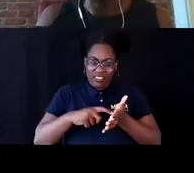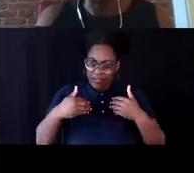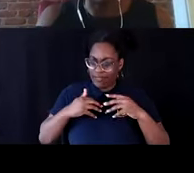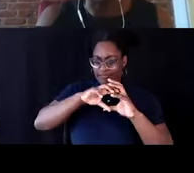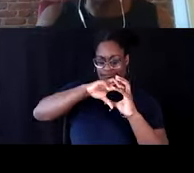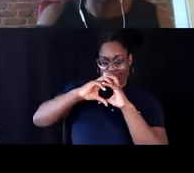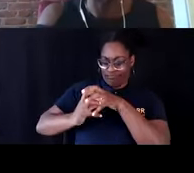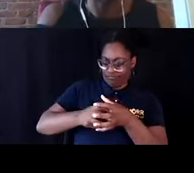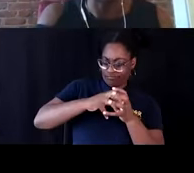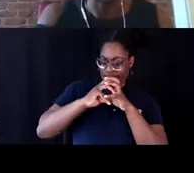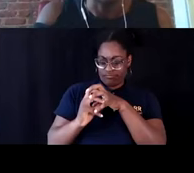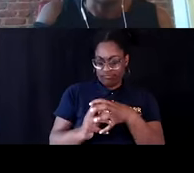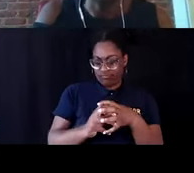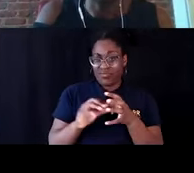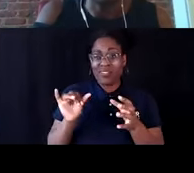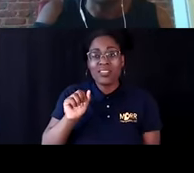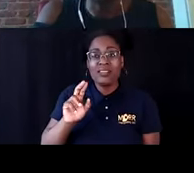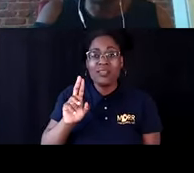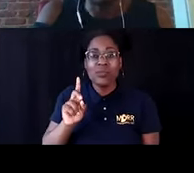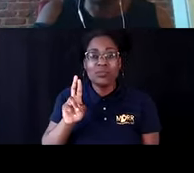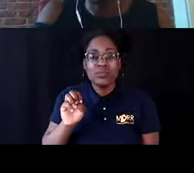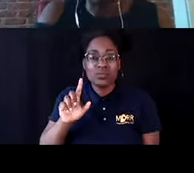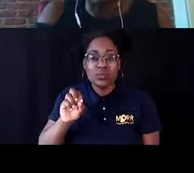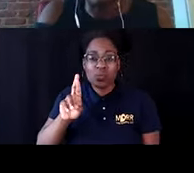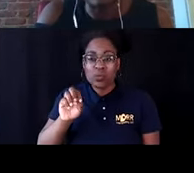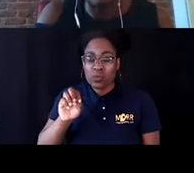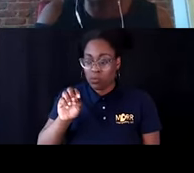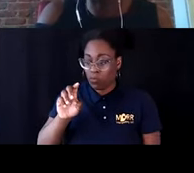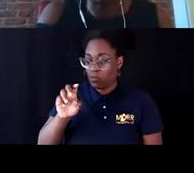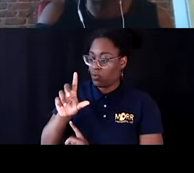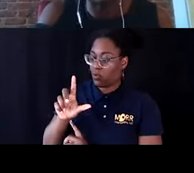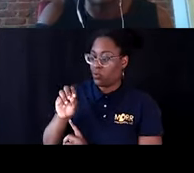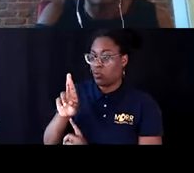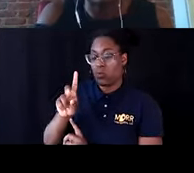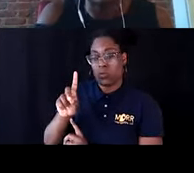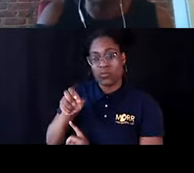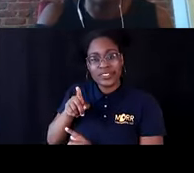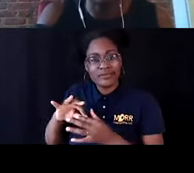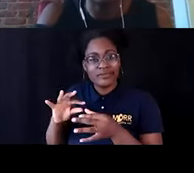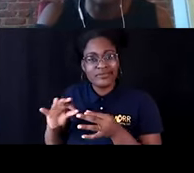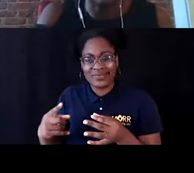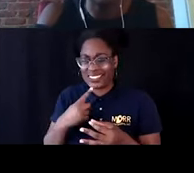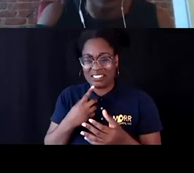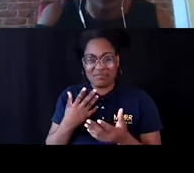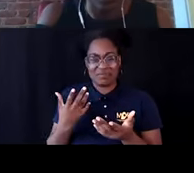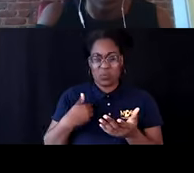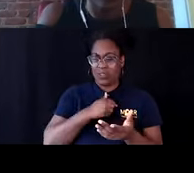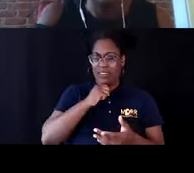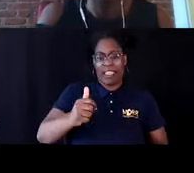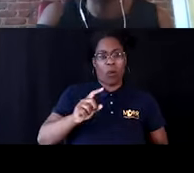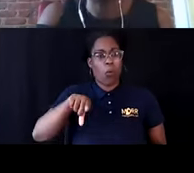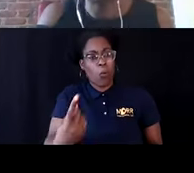as Audre Lorde says. And so it also allows for clear and nuanced analysis of domination and